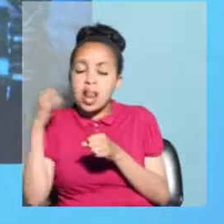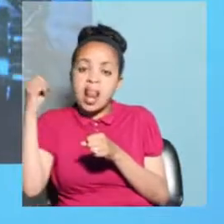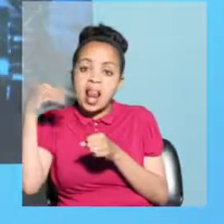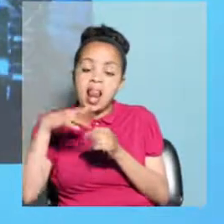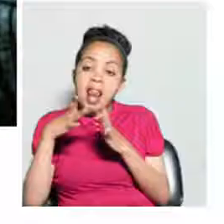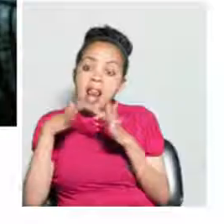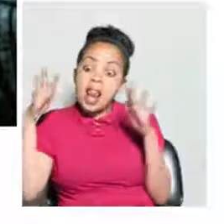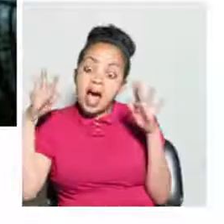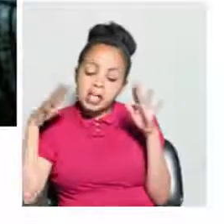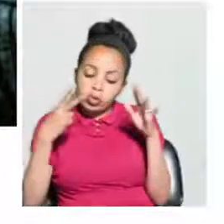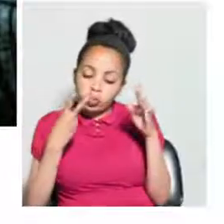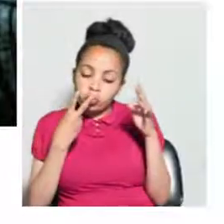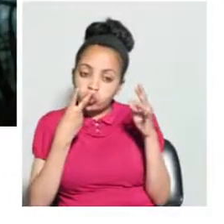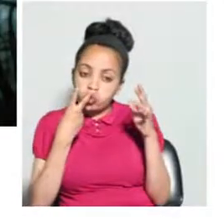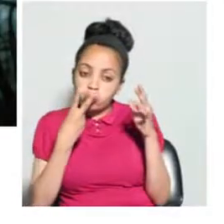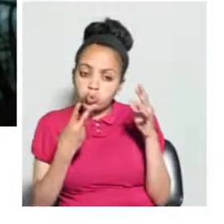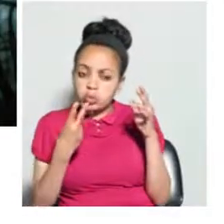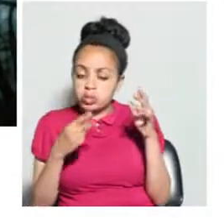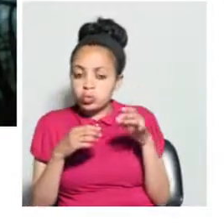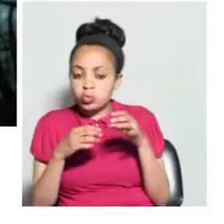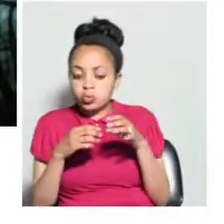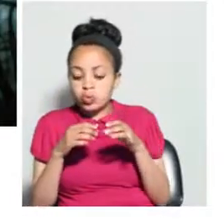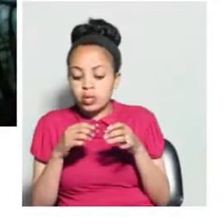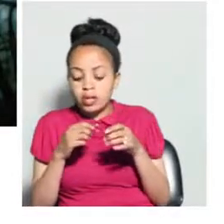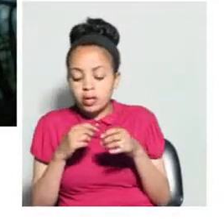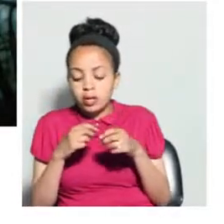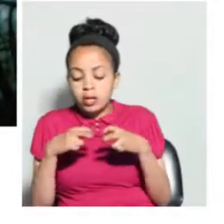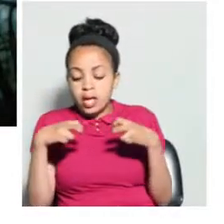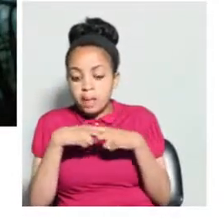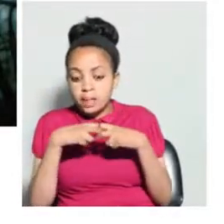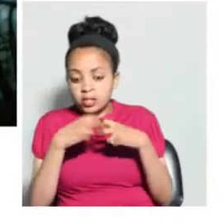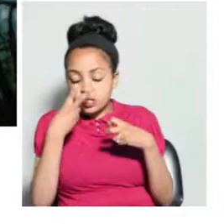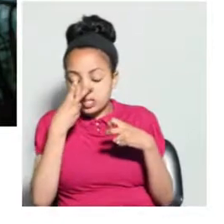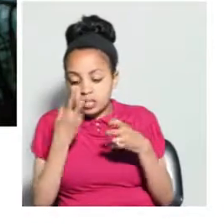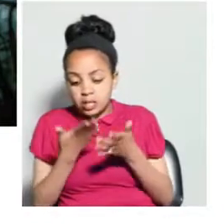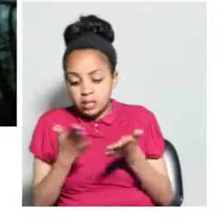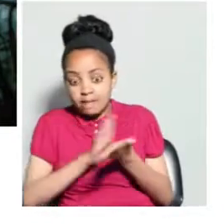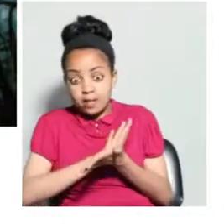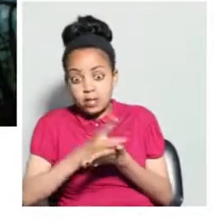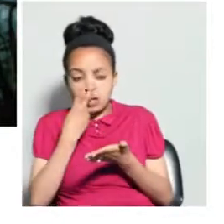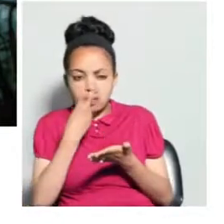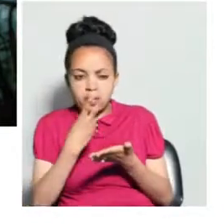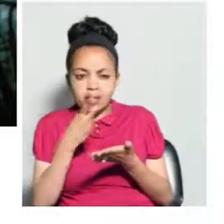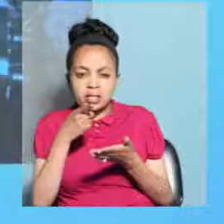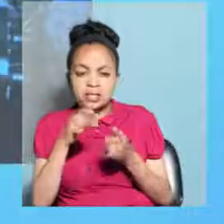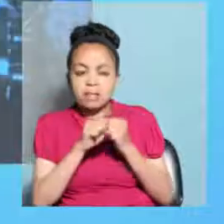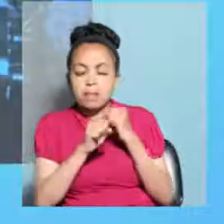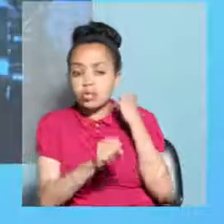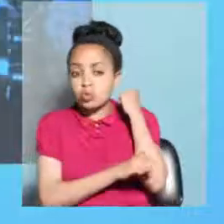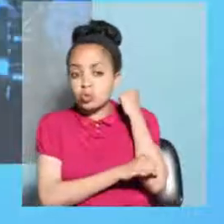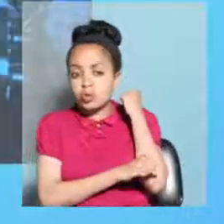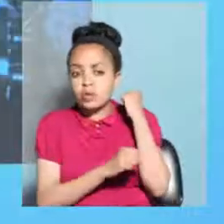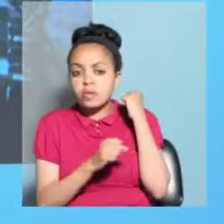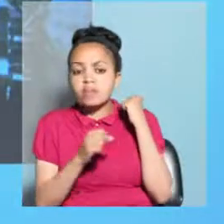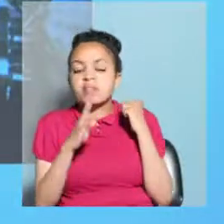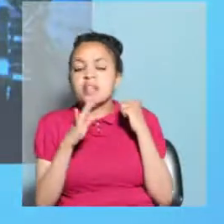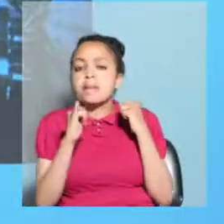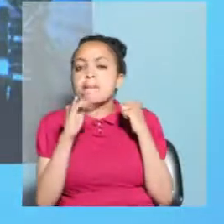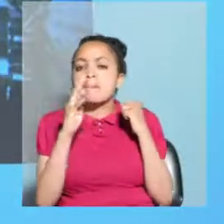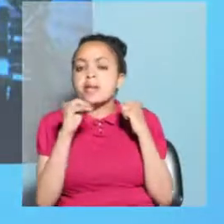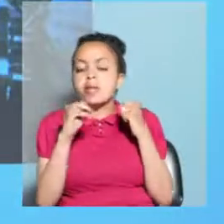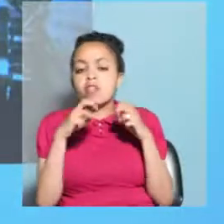light to form a magnified image of an specimen, whereas this one is based on beam of